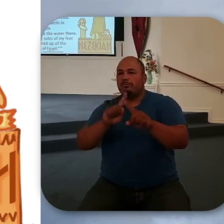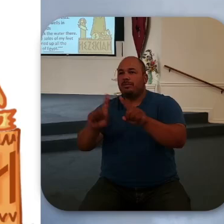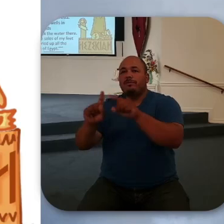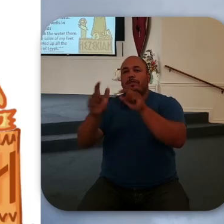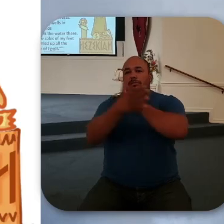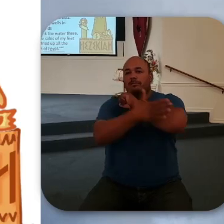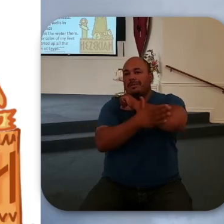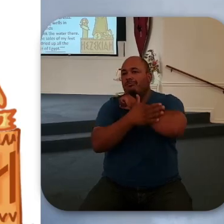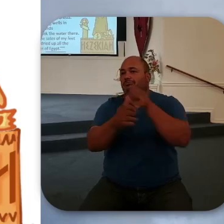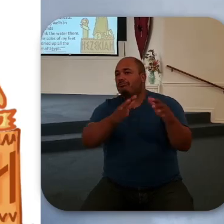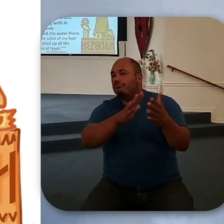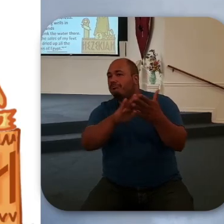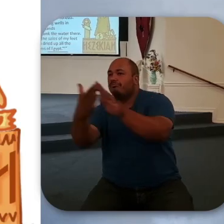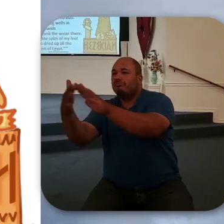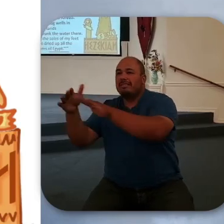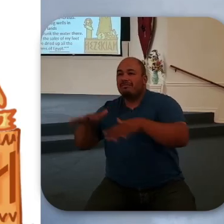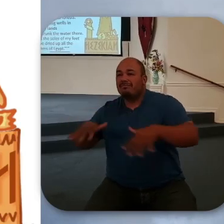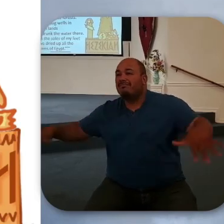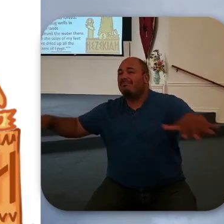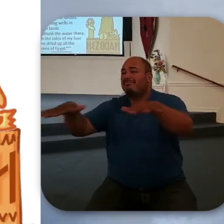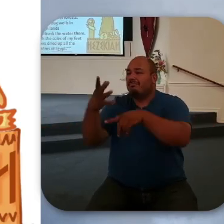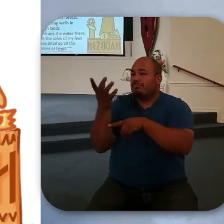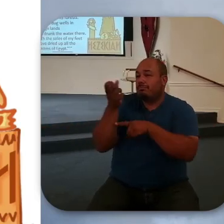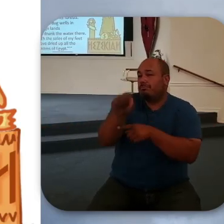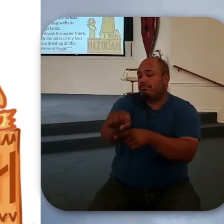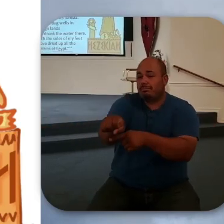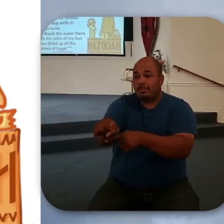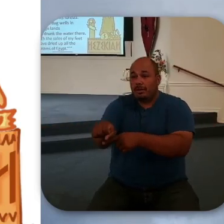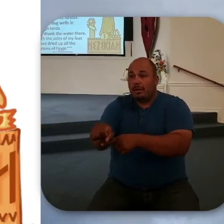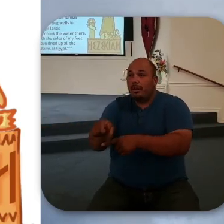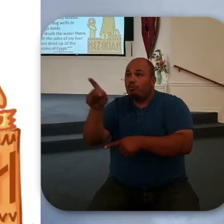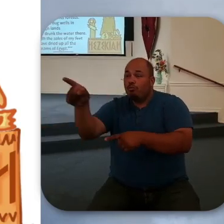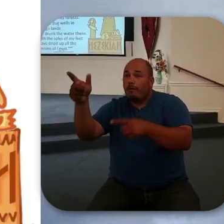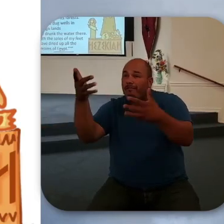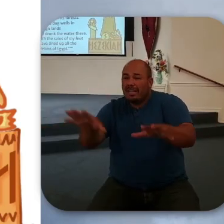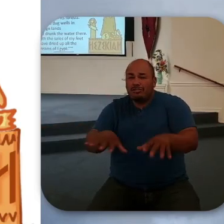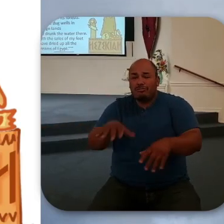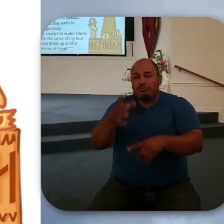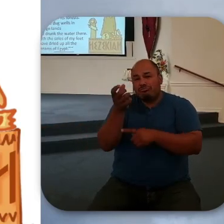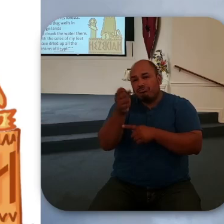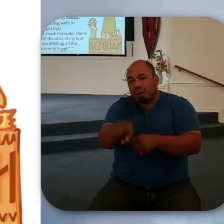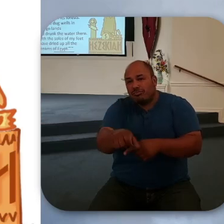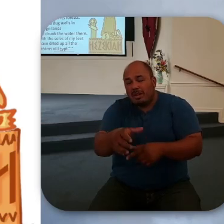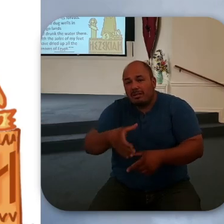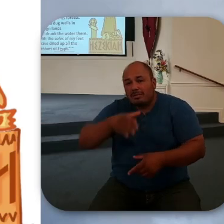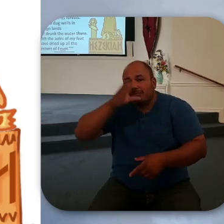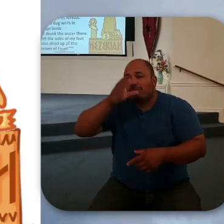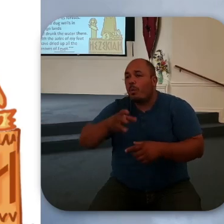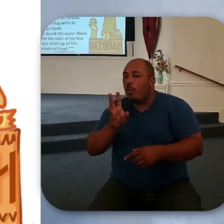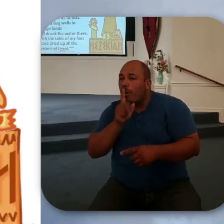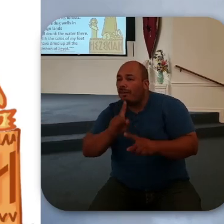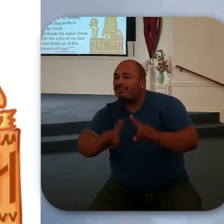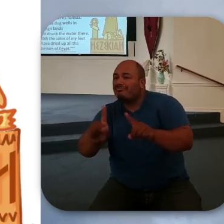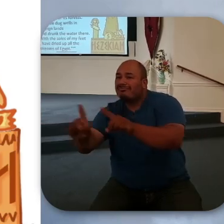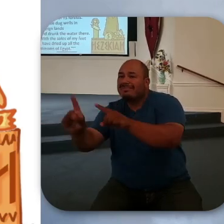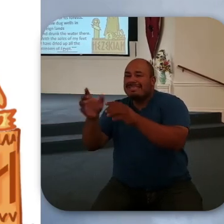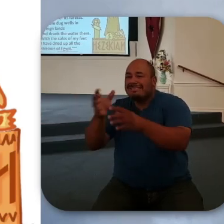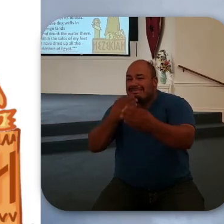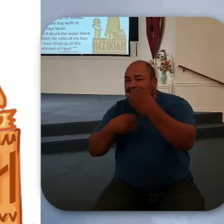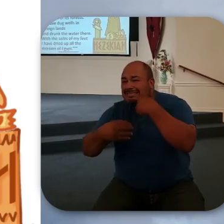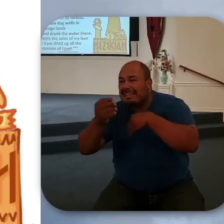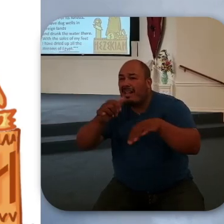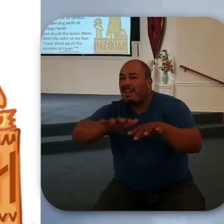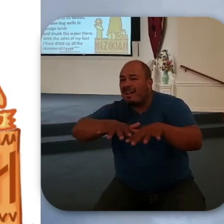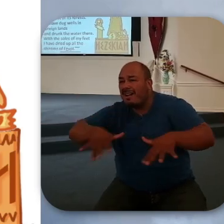of its forests. I have dug wells in foreign lands and drunk the water there. With the soles of my feet I have dried up all the streams